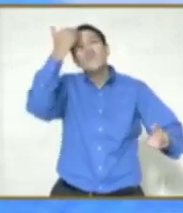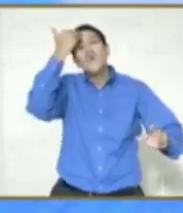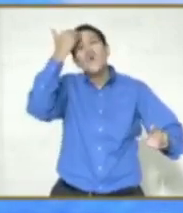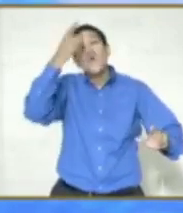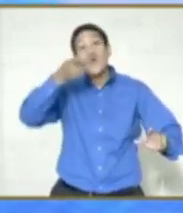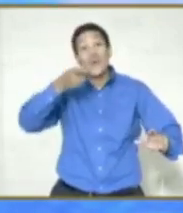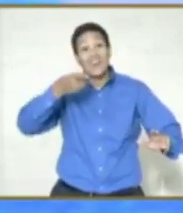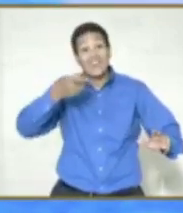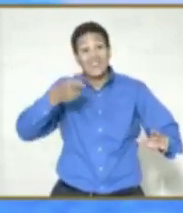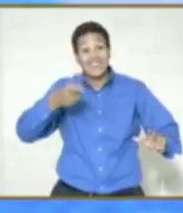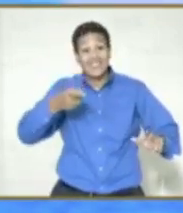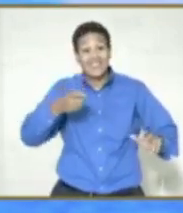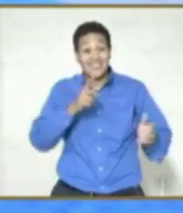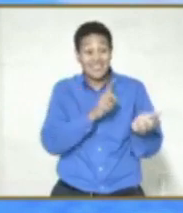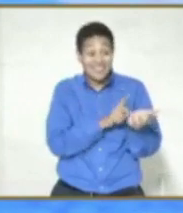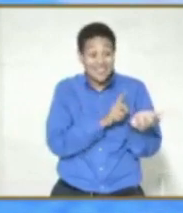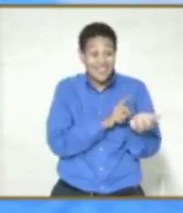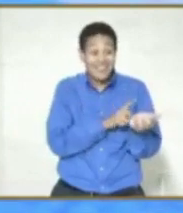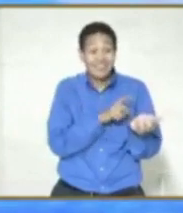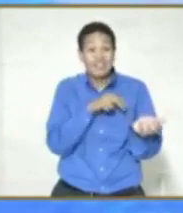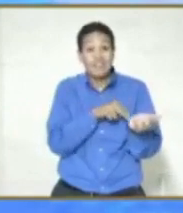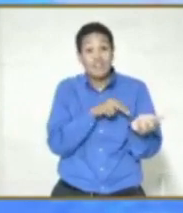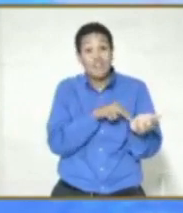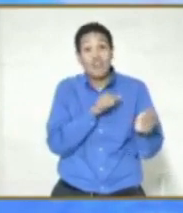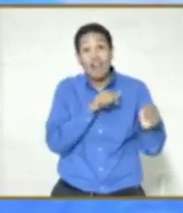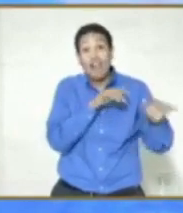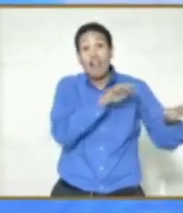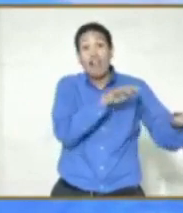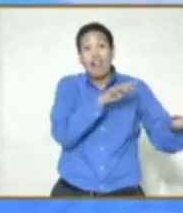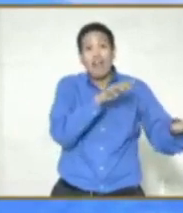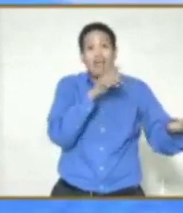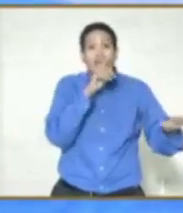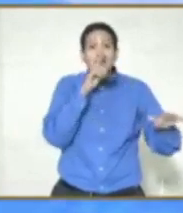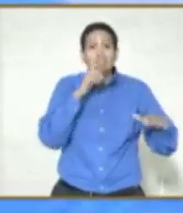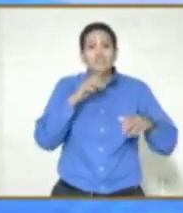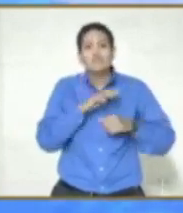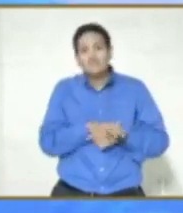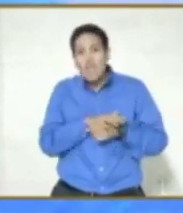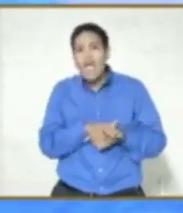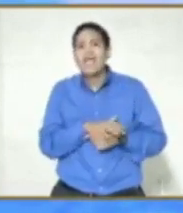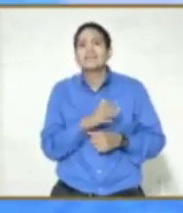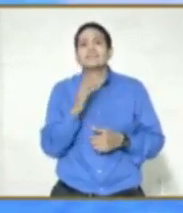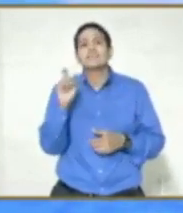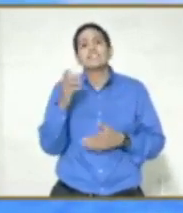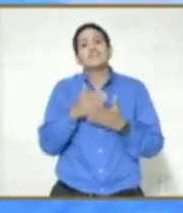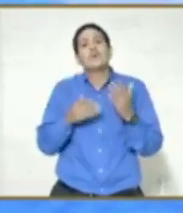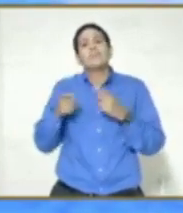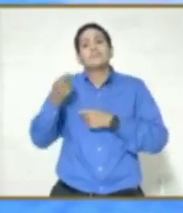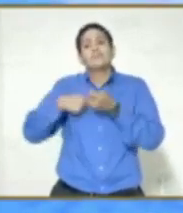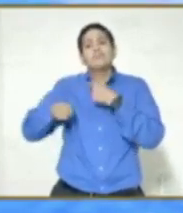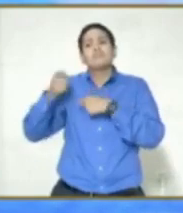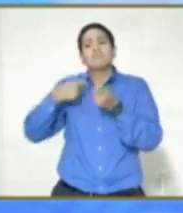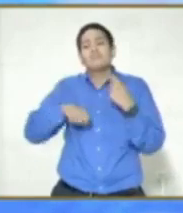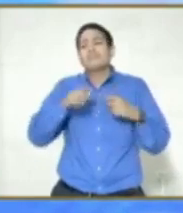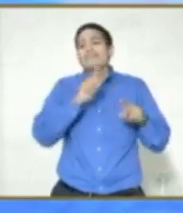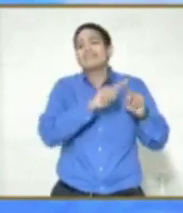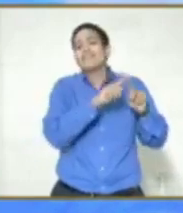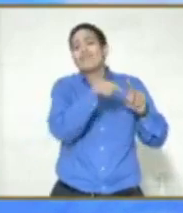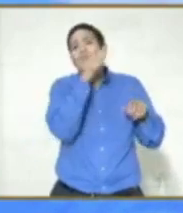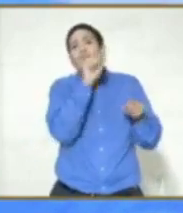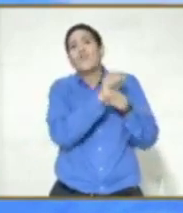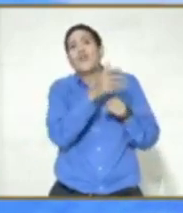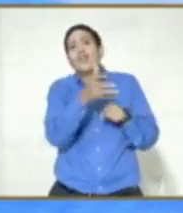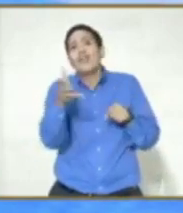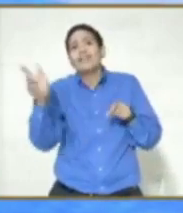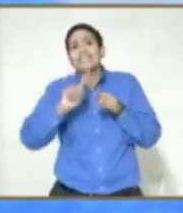frontline persons keep going and the stress comes, you need to have some persons replenishing that so that we can help and do what we have to do. So if they get in